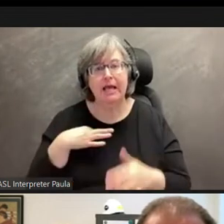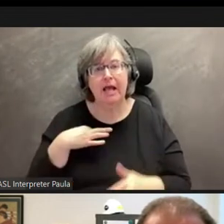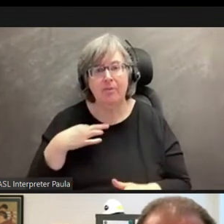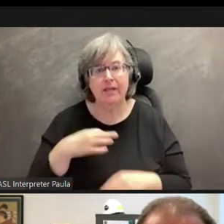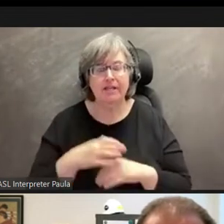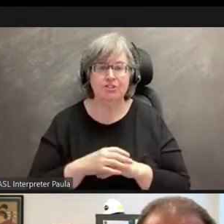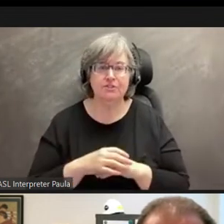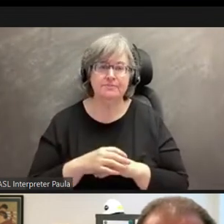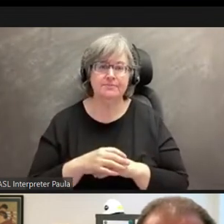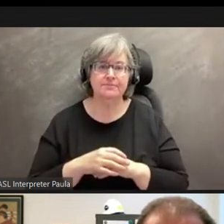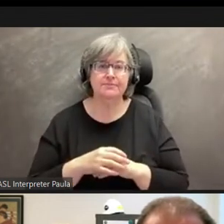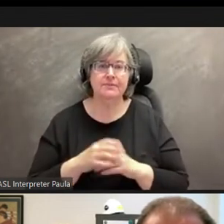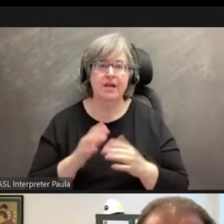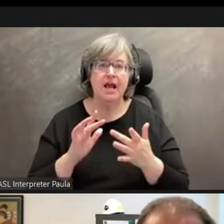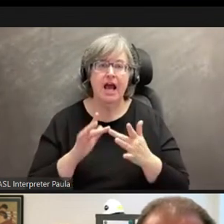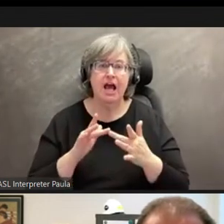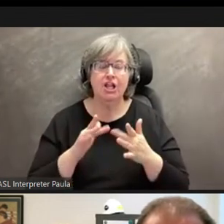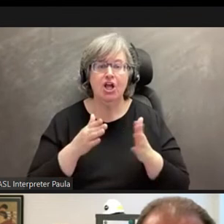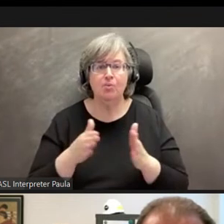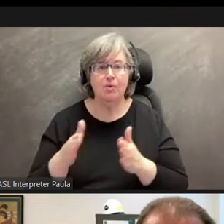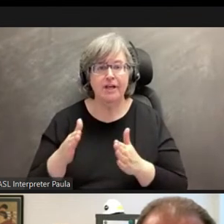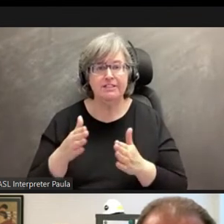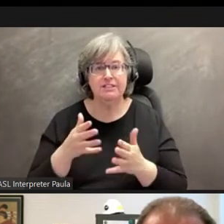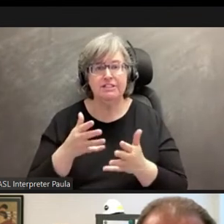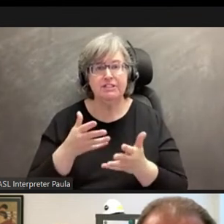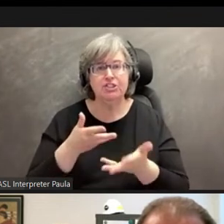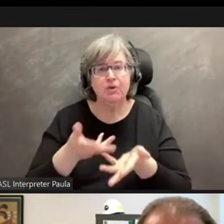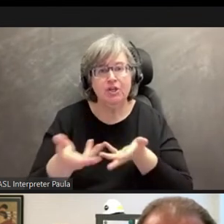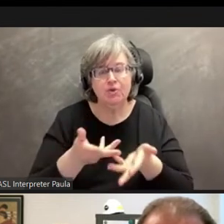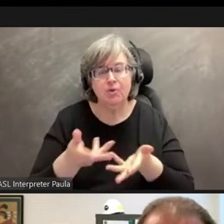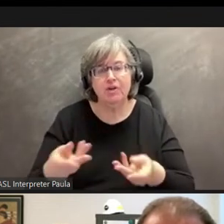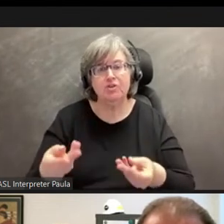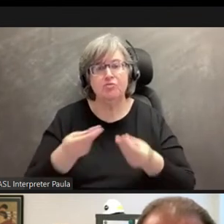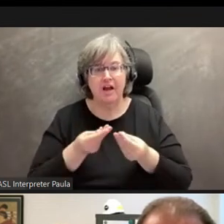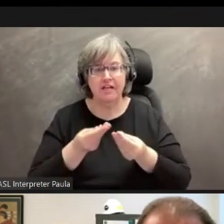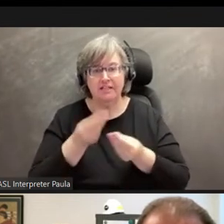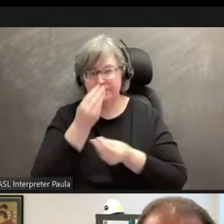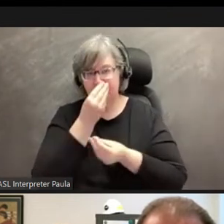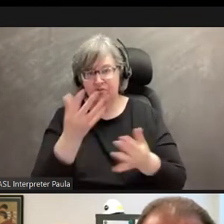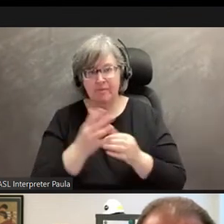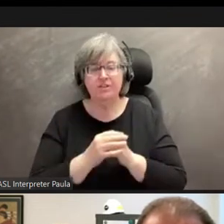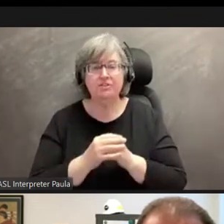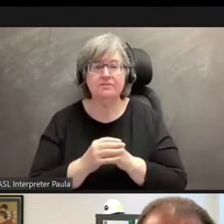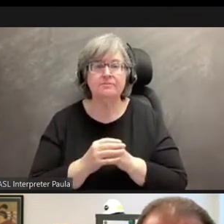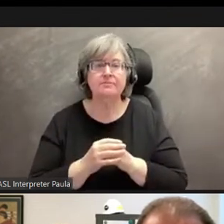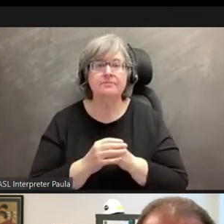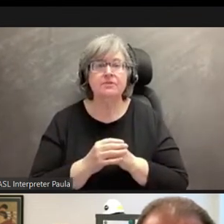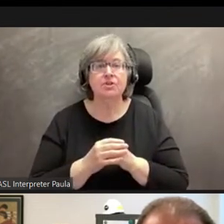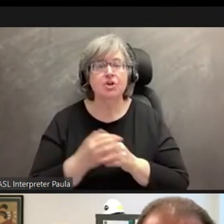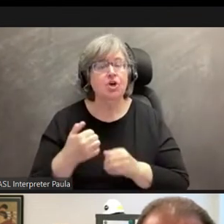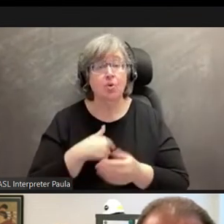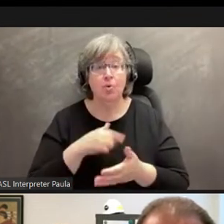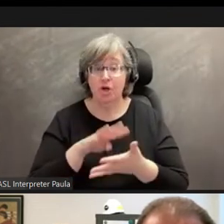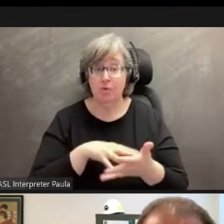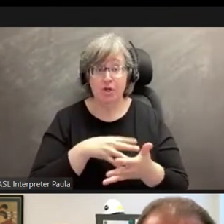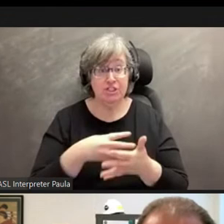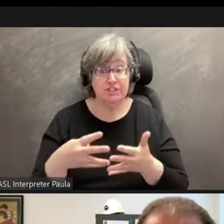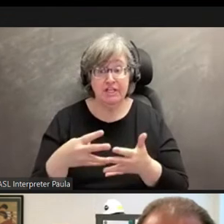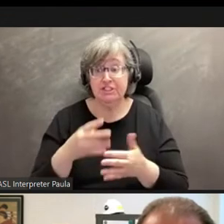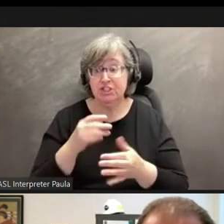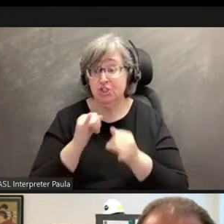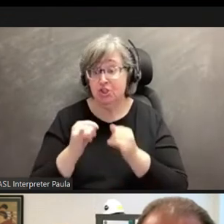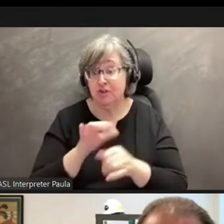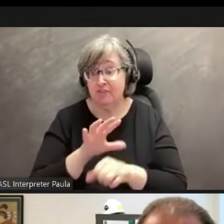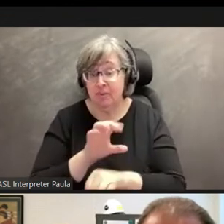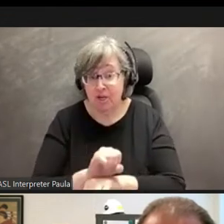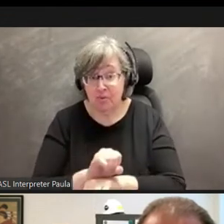online ways to interact, to provide us information. So we just schedule them an interview appointment, then